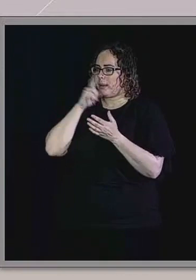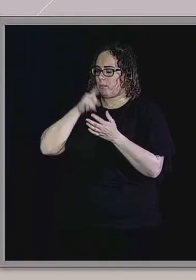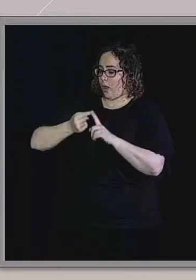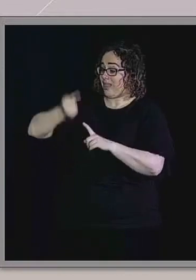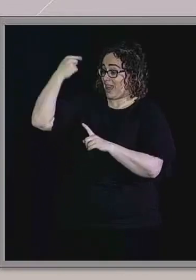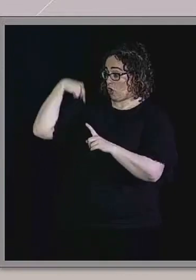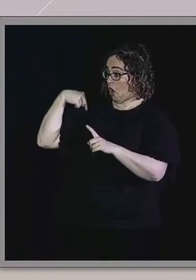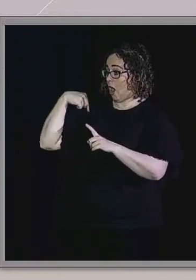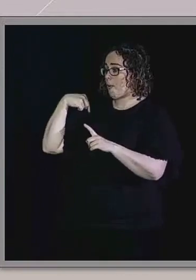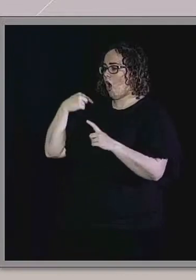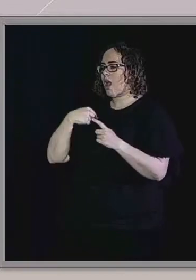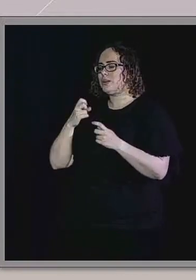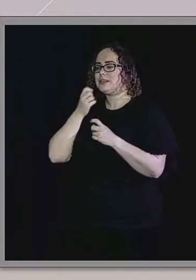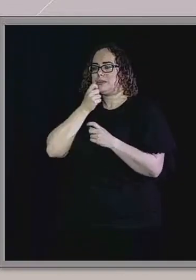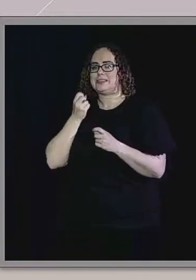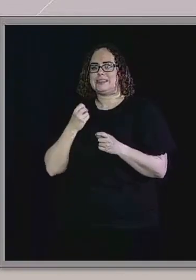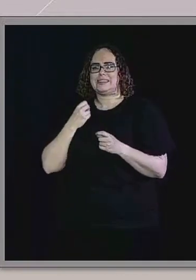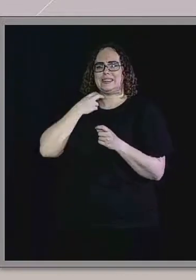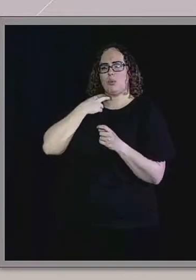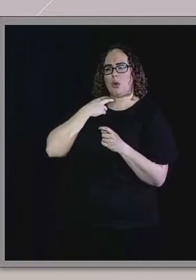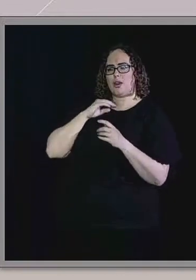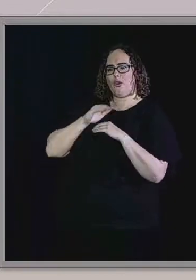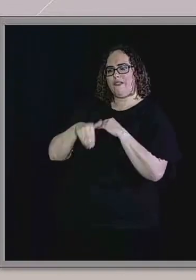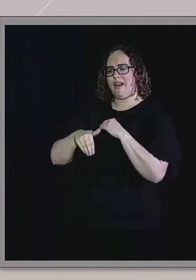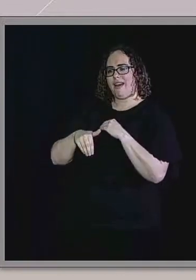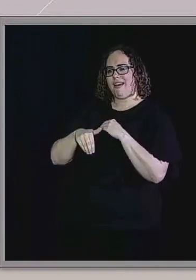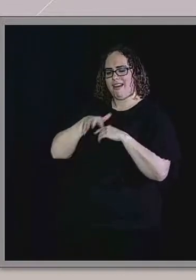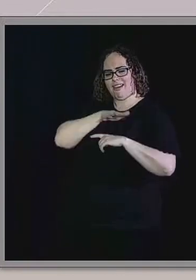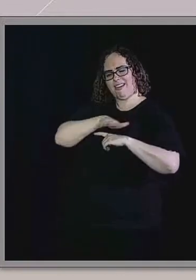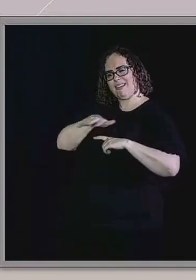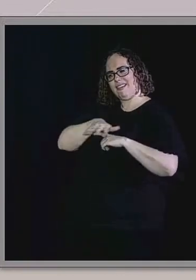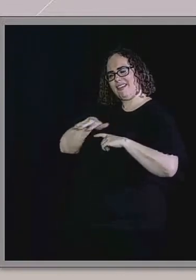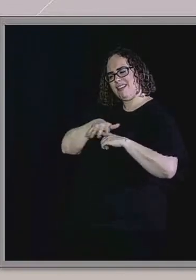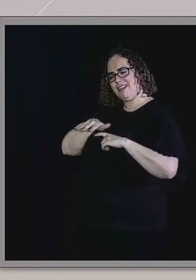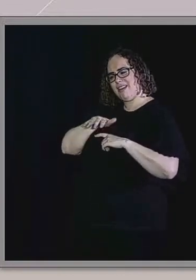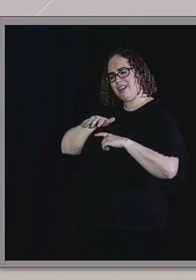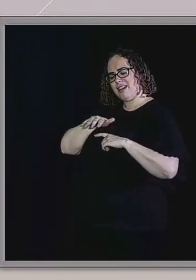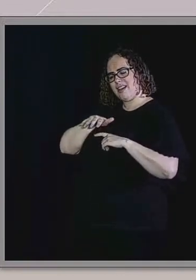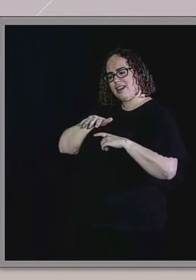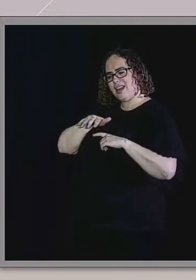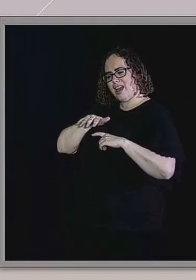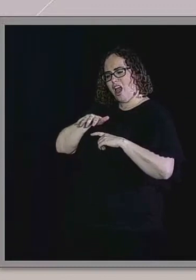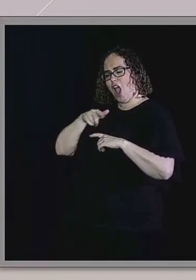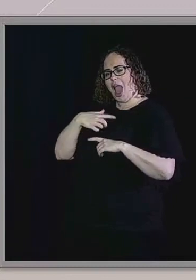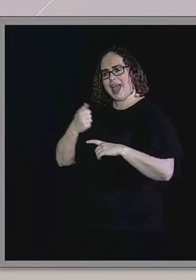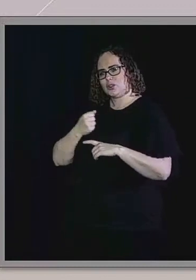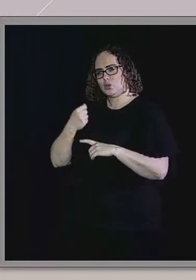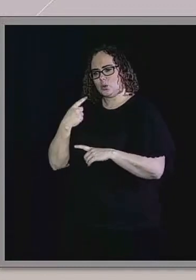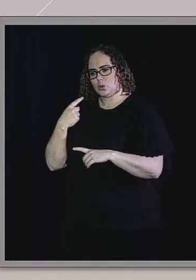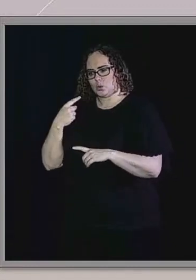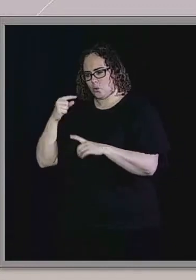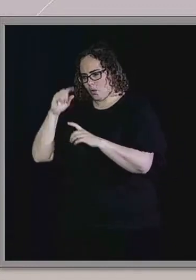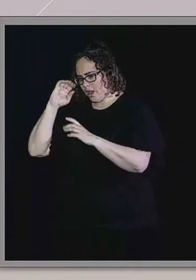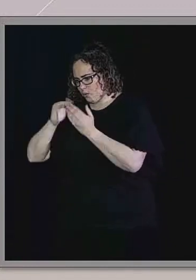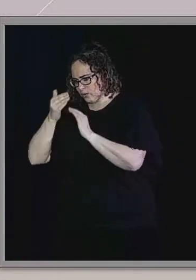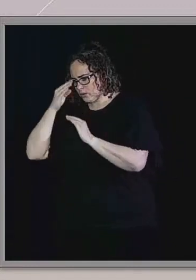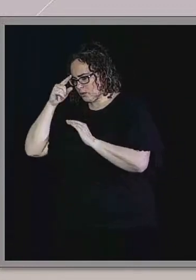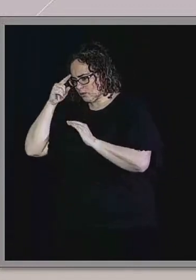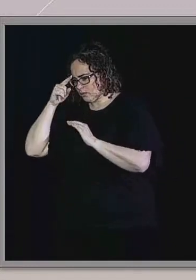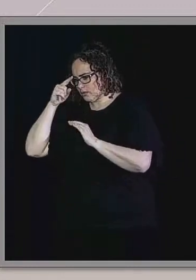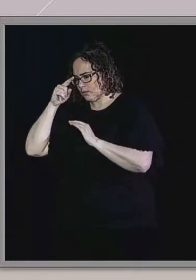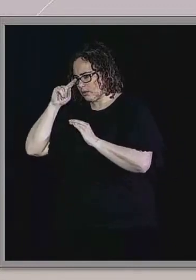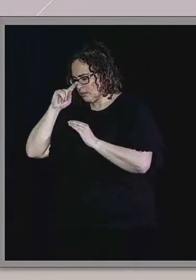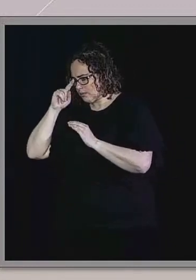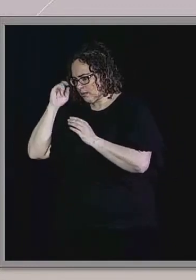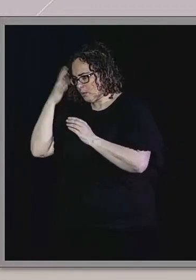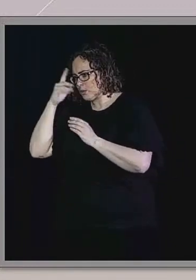really disappointed with that, and then thought, well, I have to quickly learn how society operates, because I'm just a boy from Rowan, and first